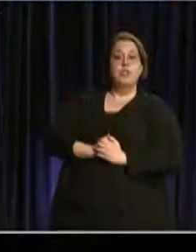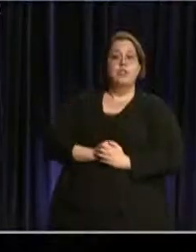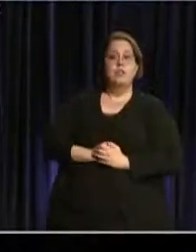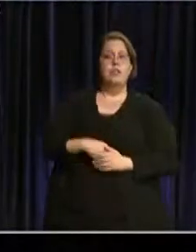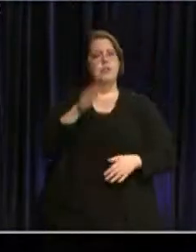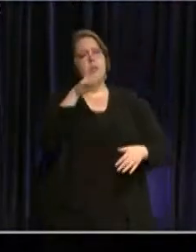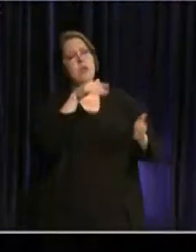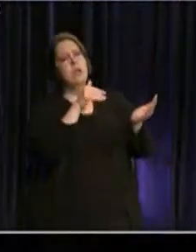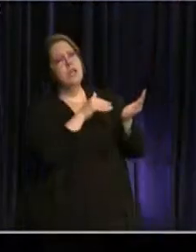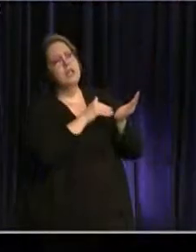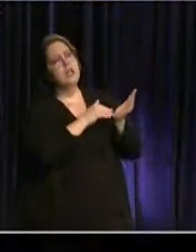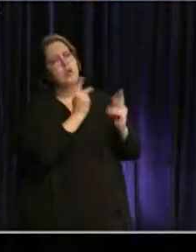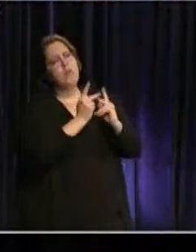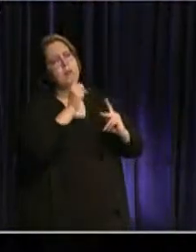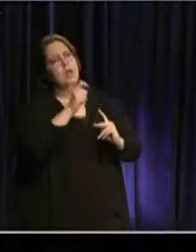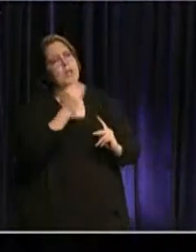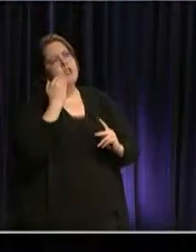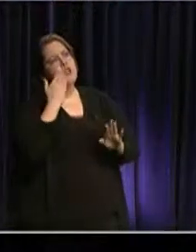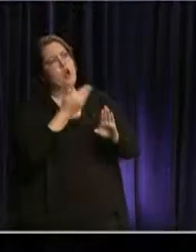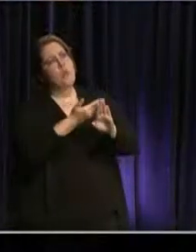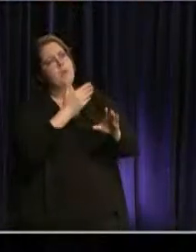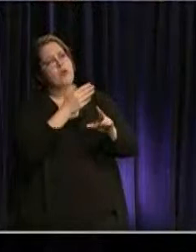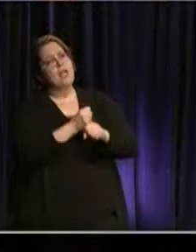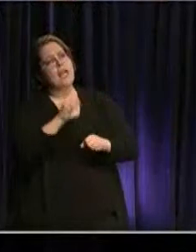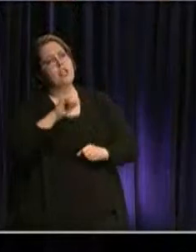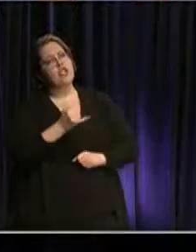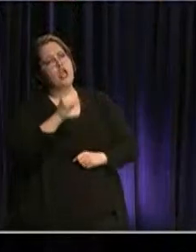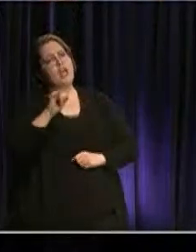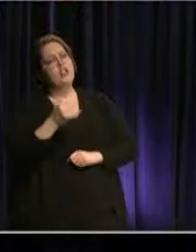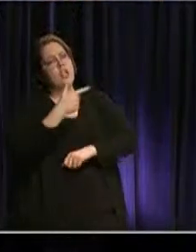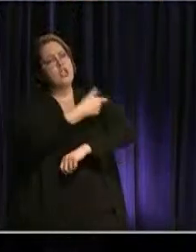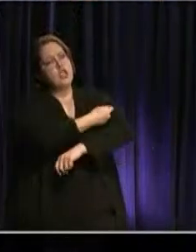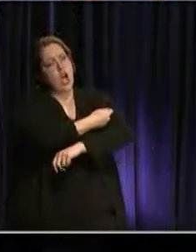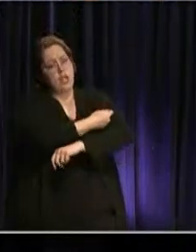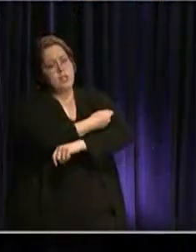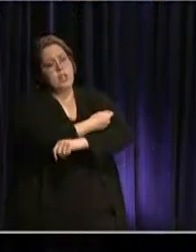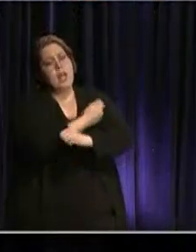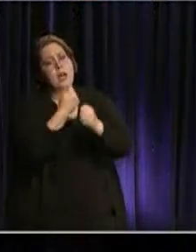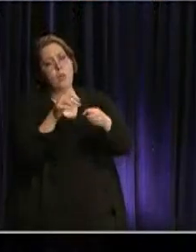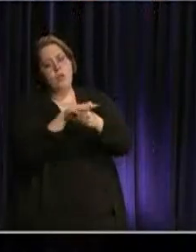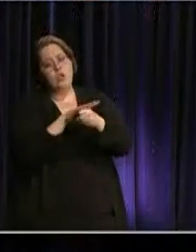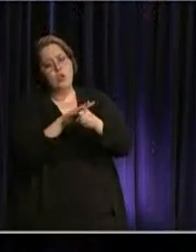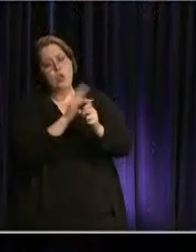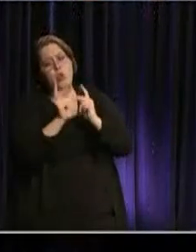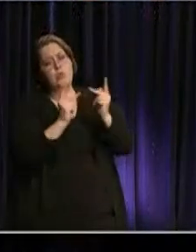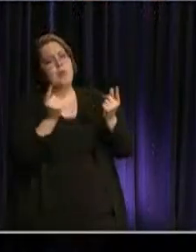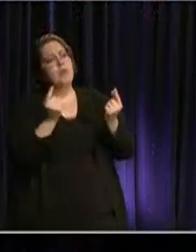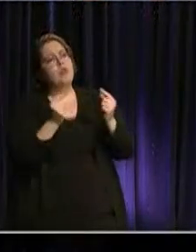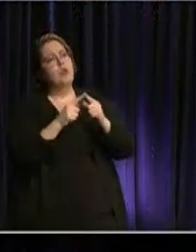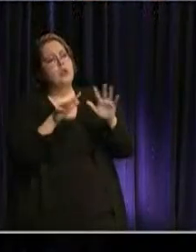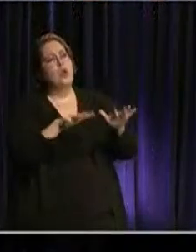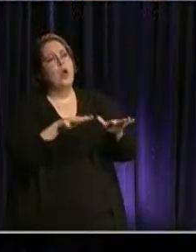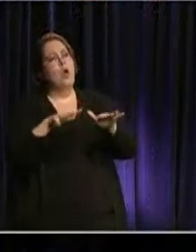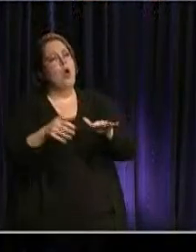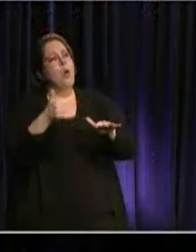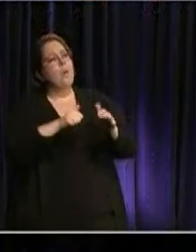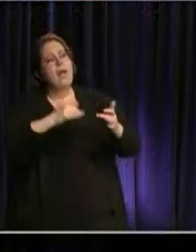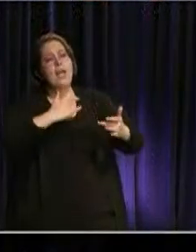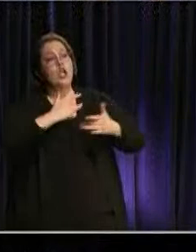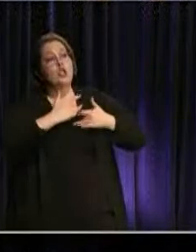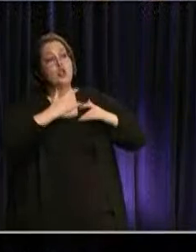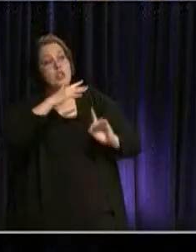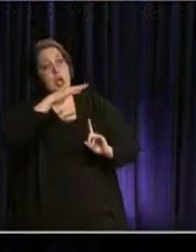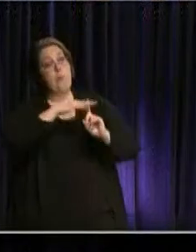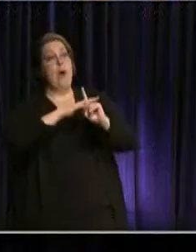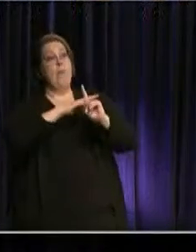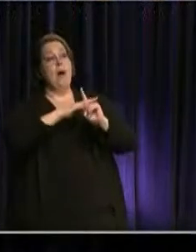Dr. Bridger, what should people know before getting the J&J vaccine, and what are local officials doing to calm any concerns that have arisen since